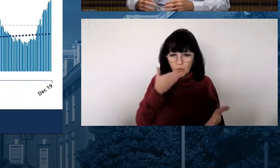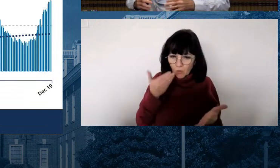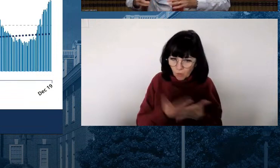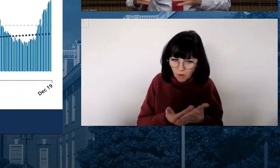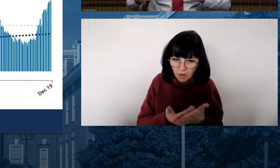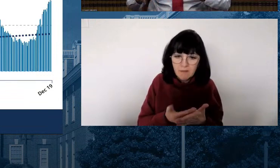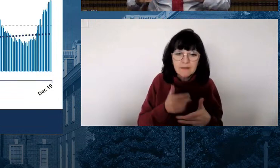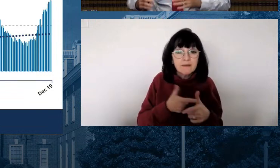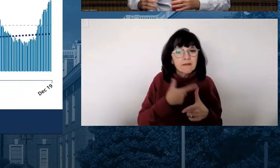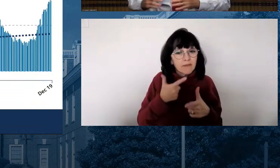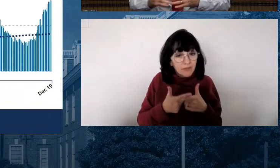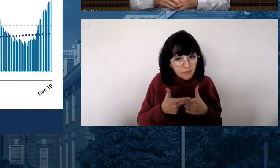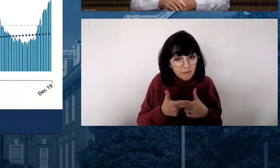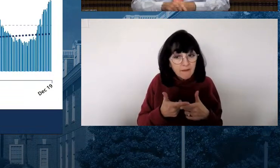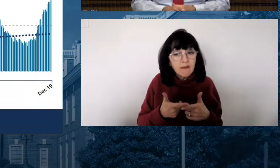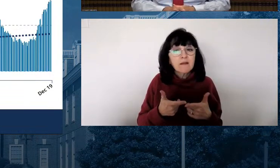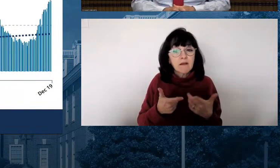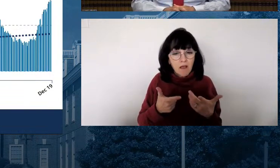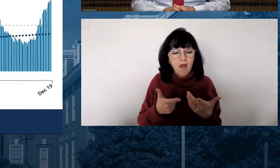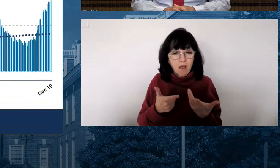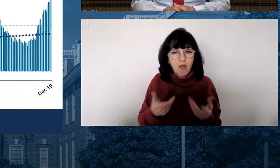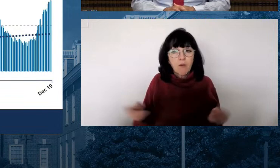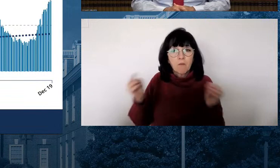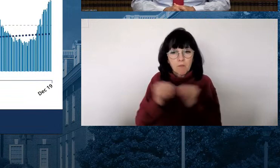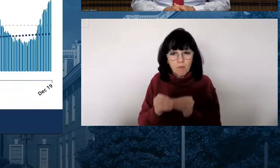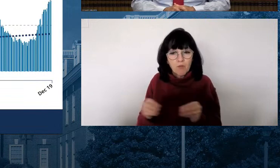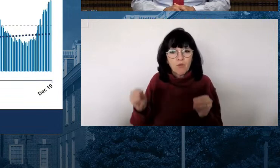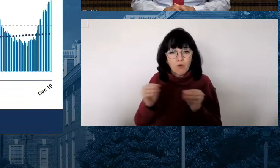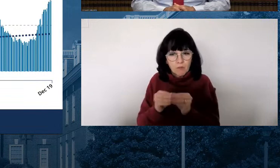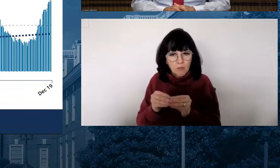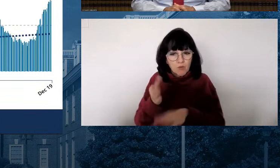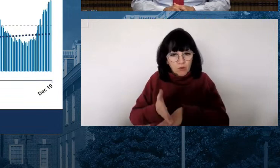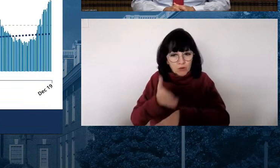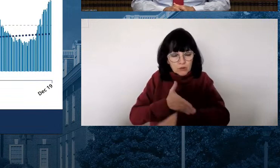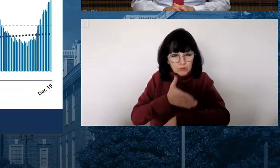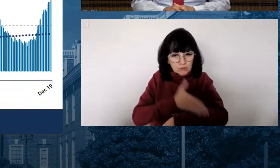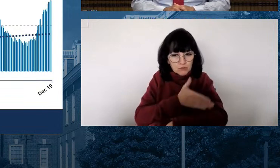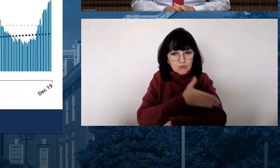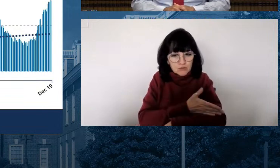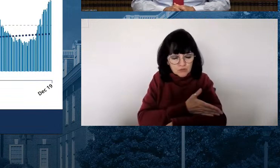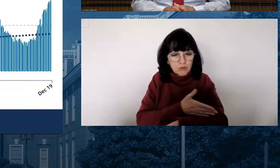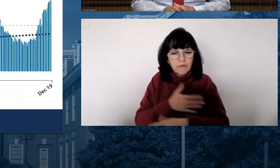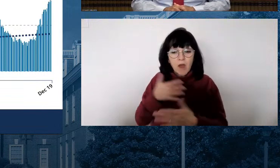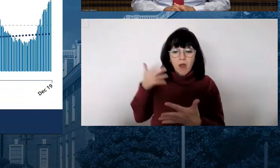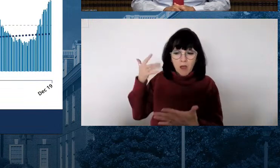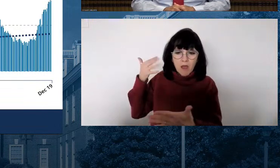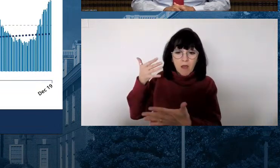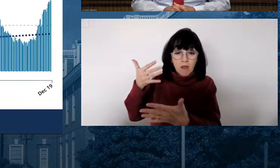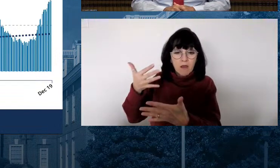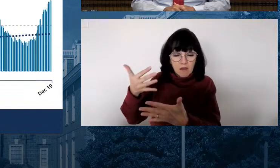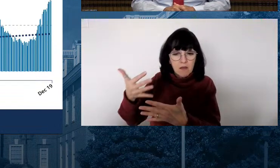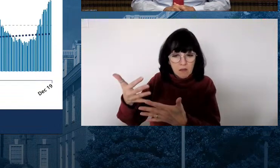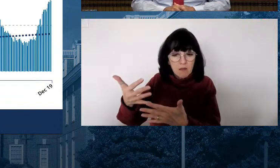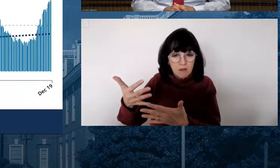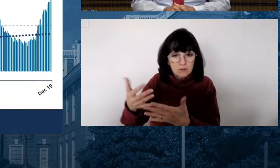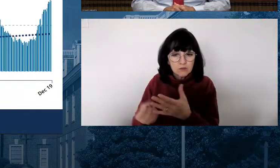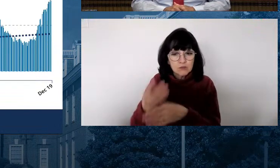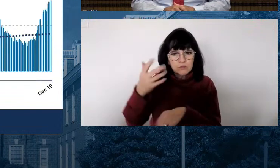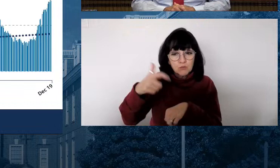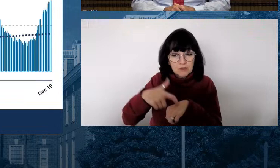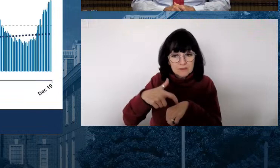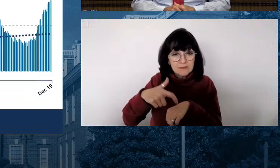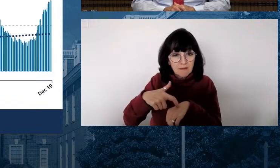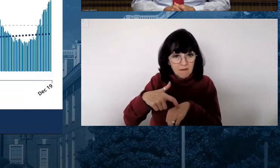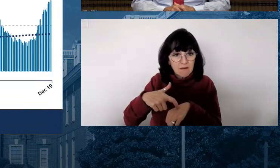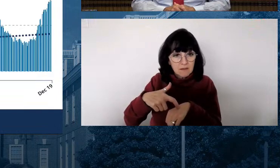got healthier. The surge stopped, and as we went into the spring, things had dropped in a more